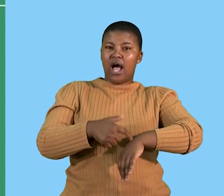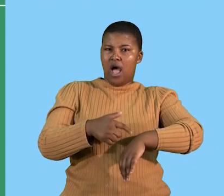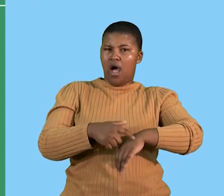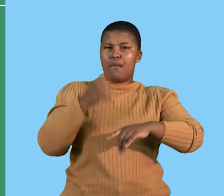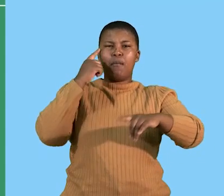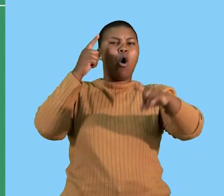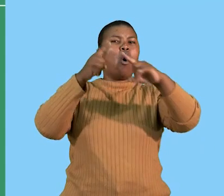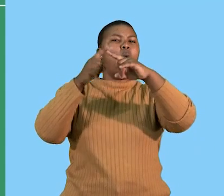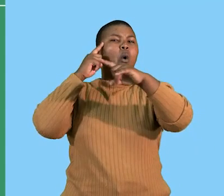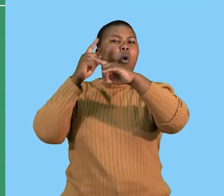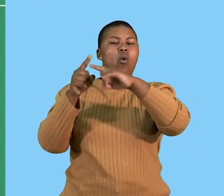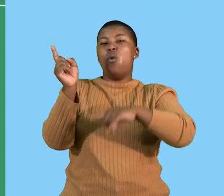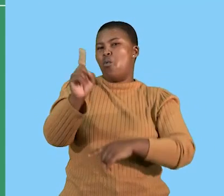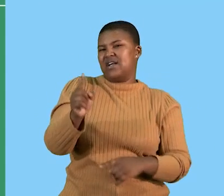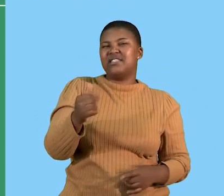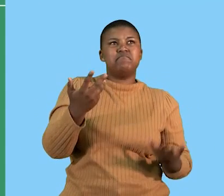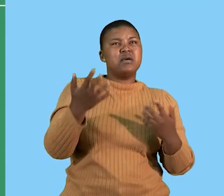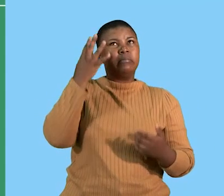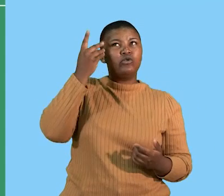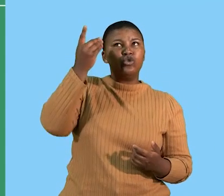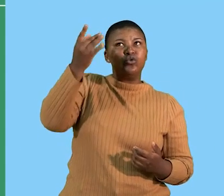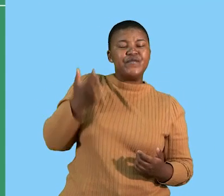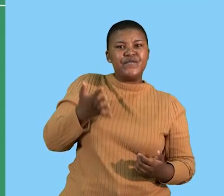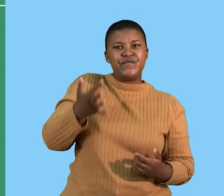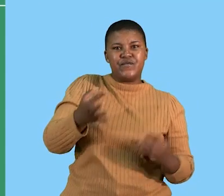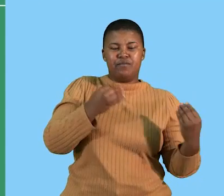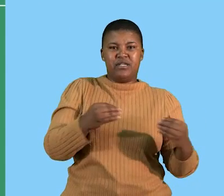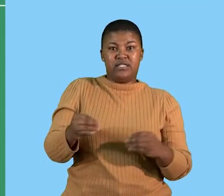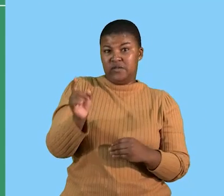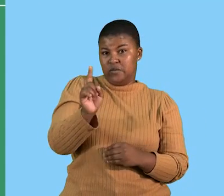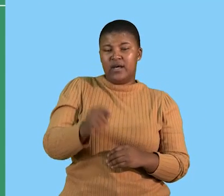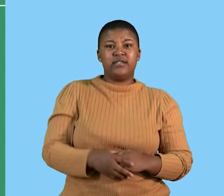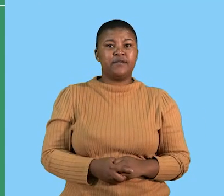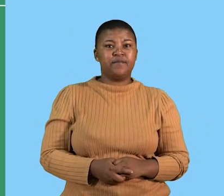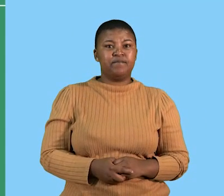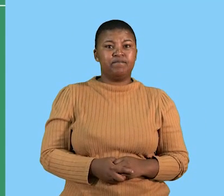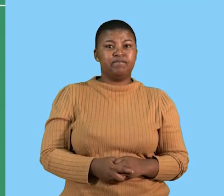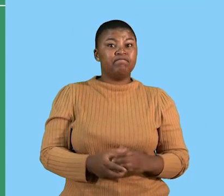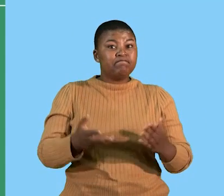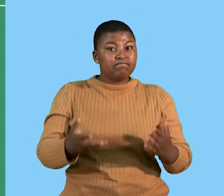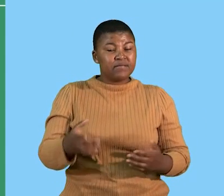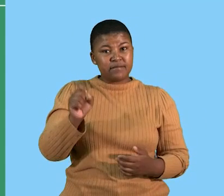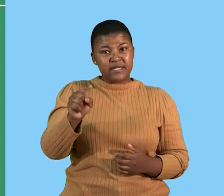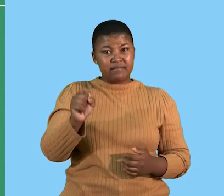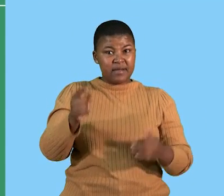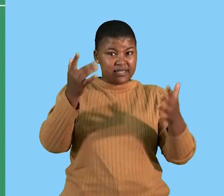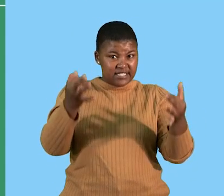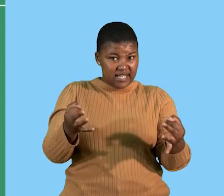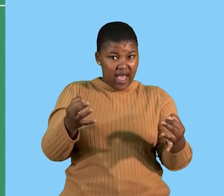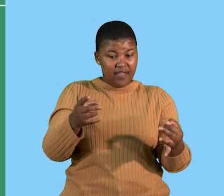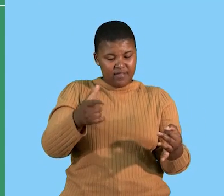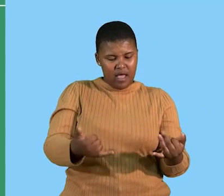want the dream for the business to be. So if we can take that decisions and break it up